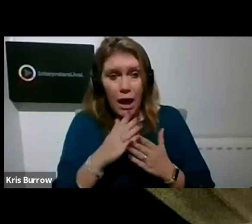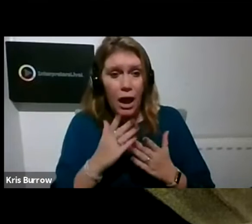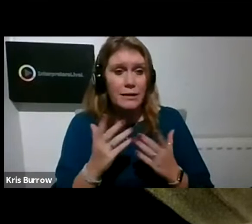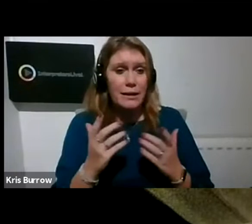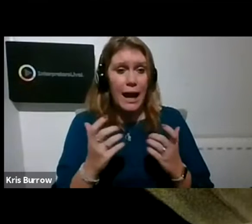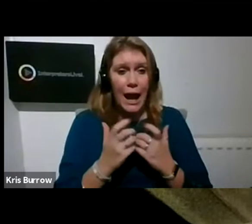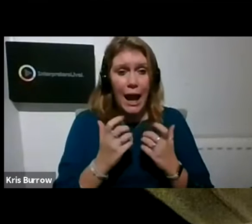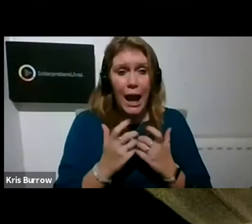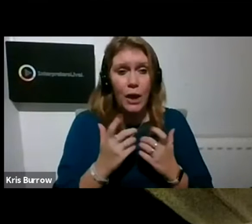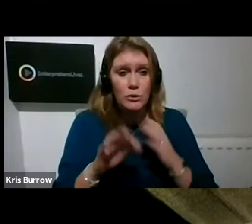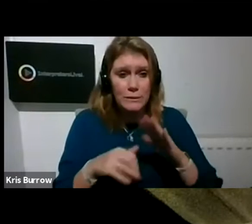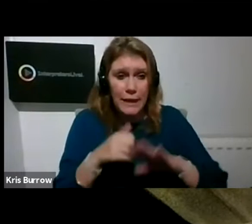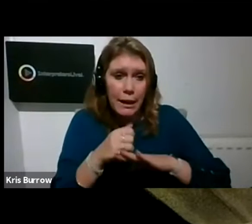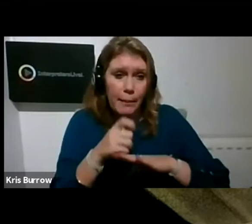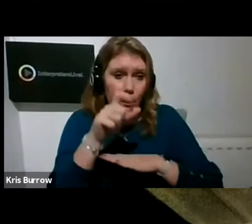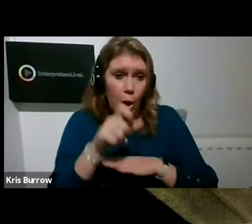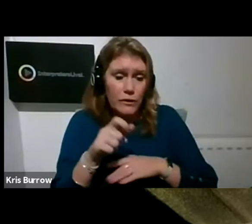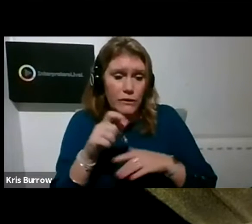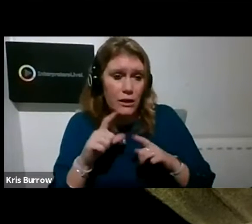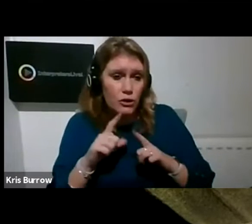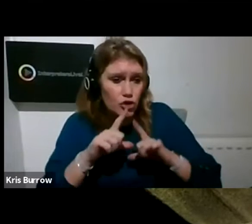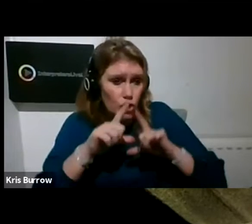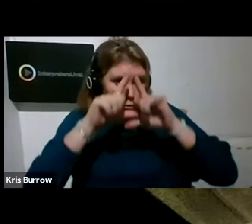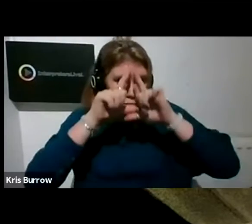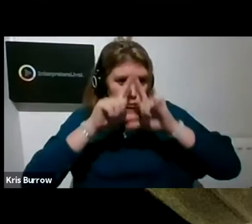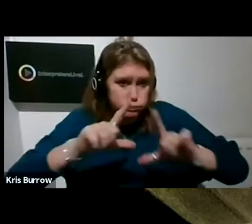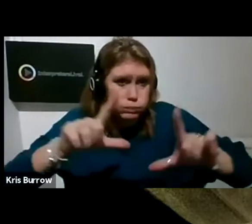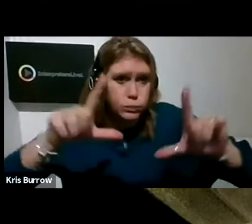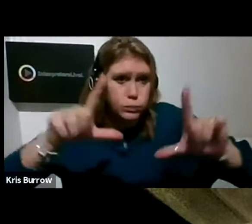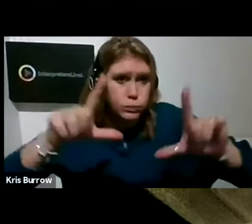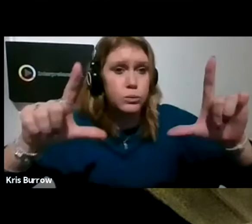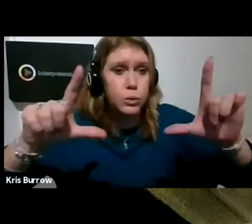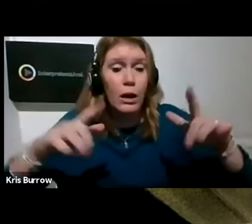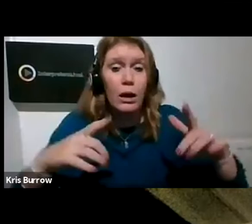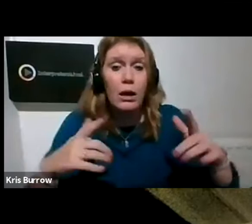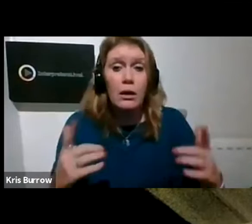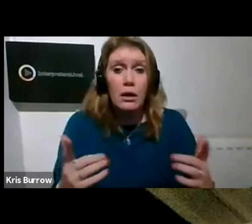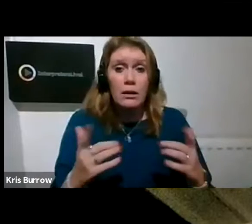in a shot, if you do a close up, you're really kind of